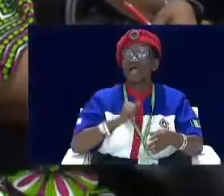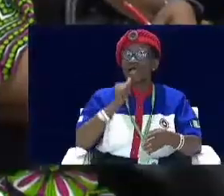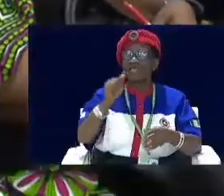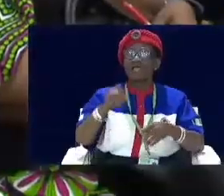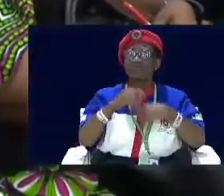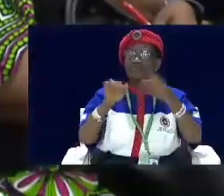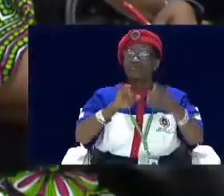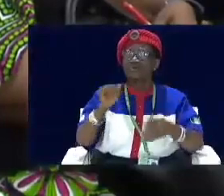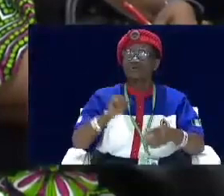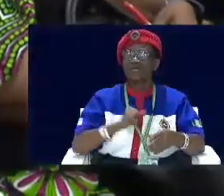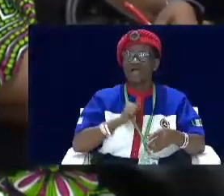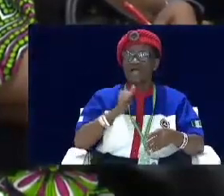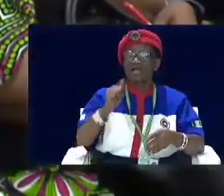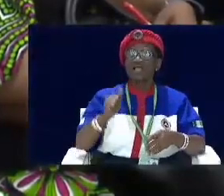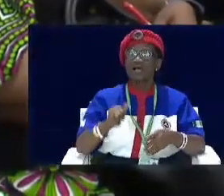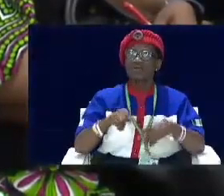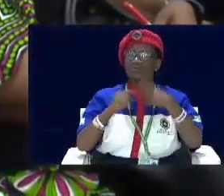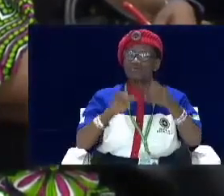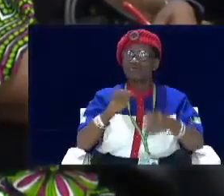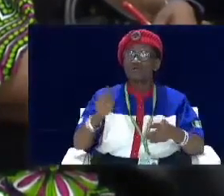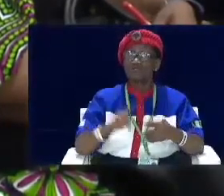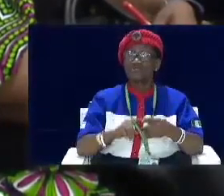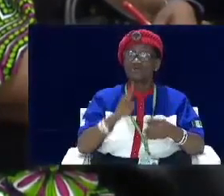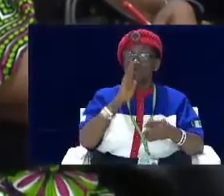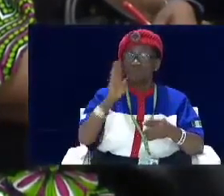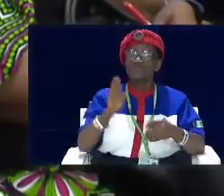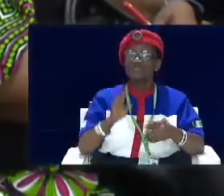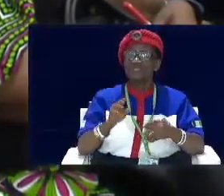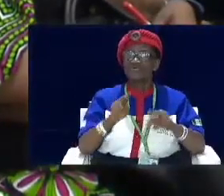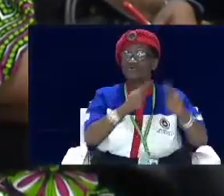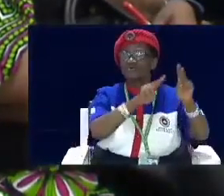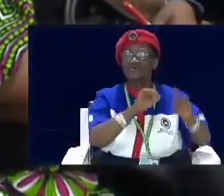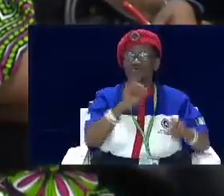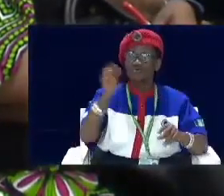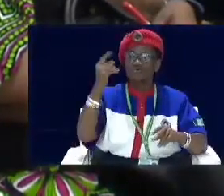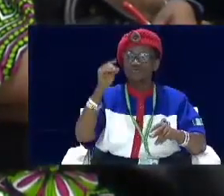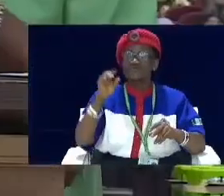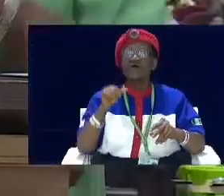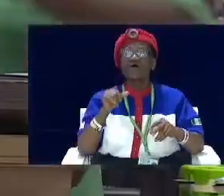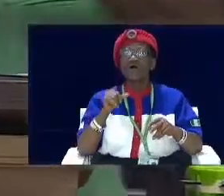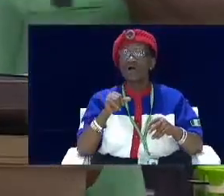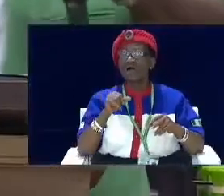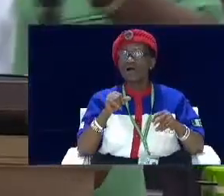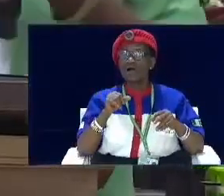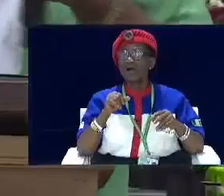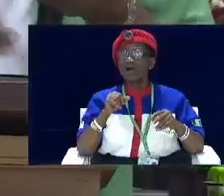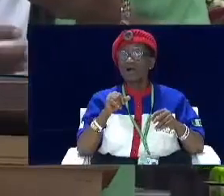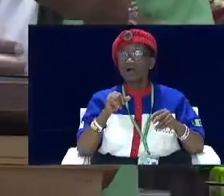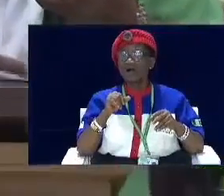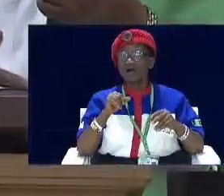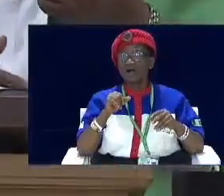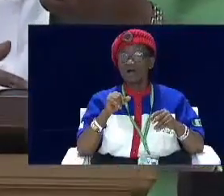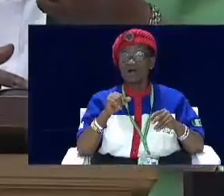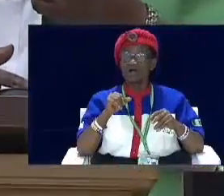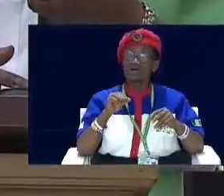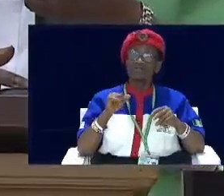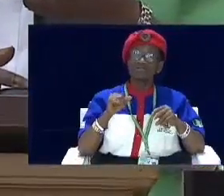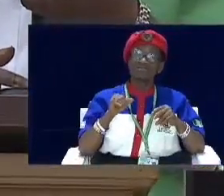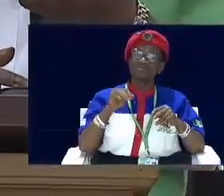be looking for imams. Pé màá máa wá àwọn Mùsùlùmí. who will agree with me,